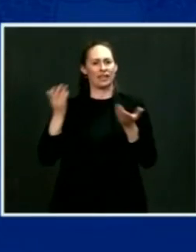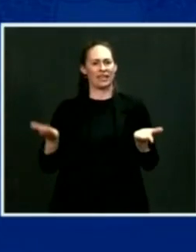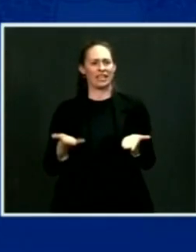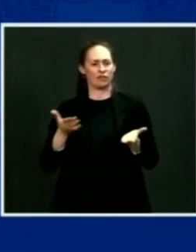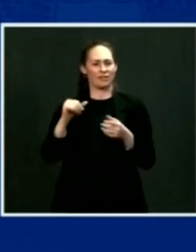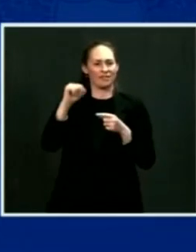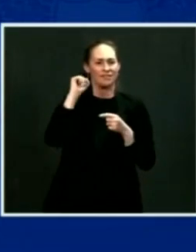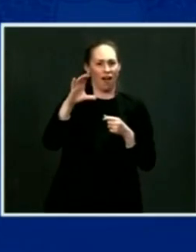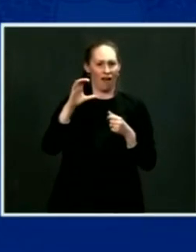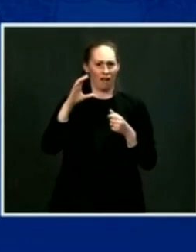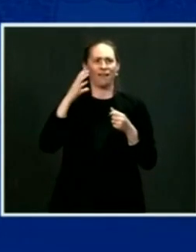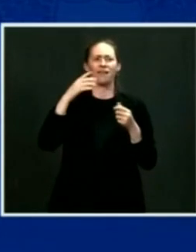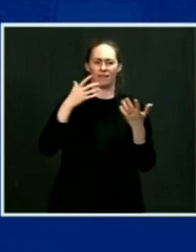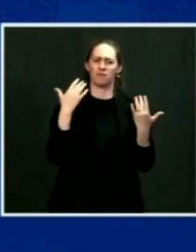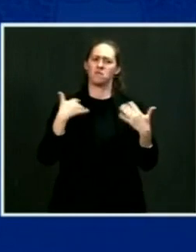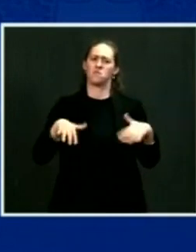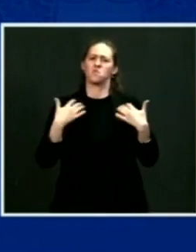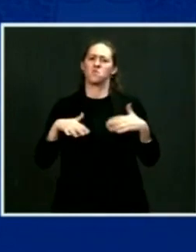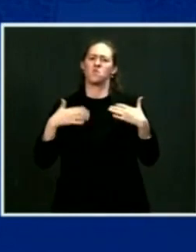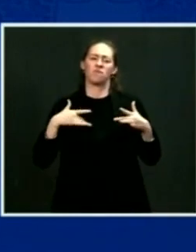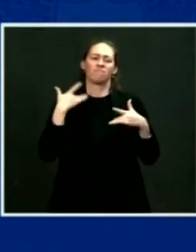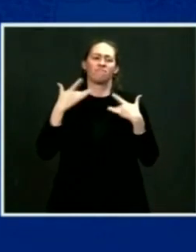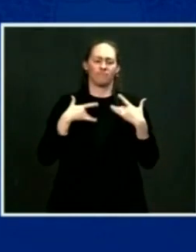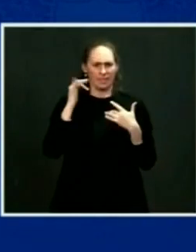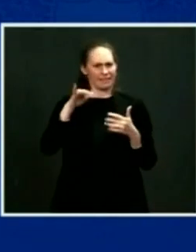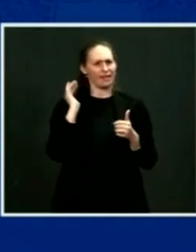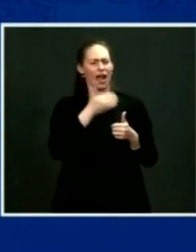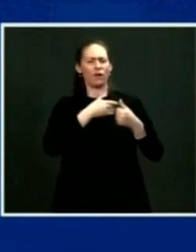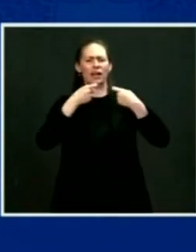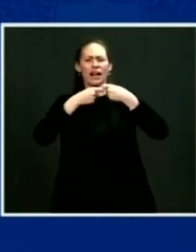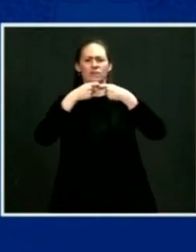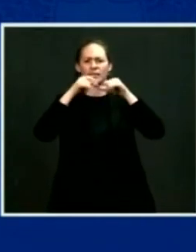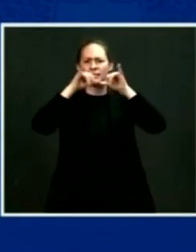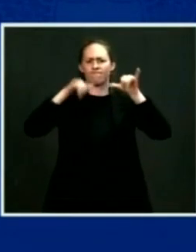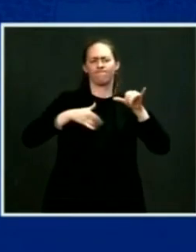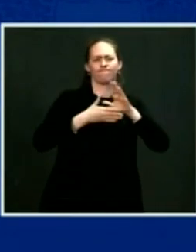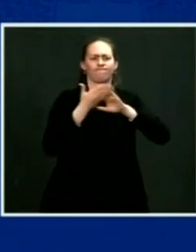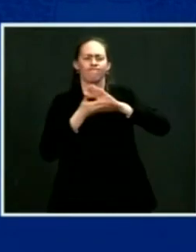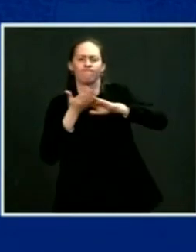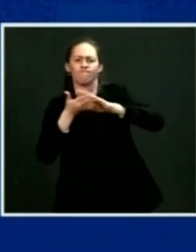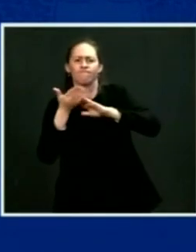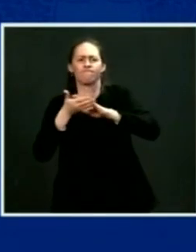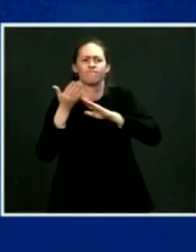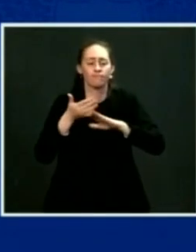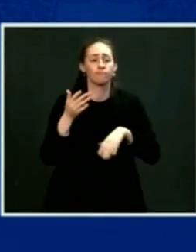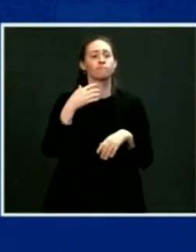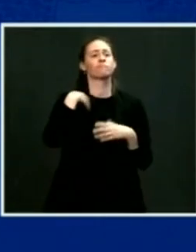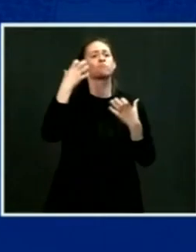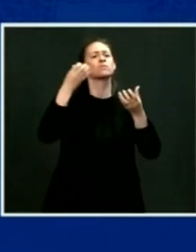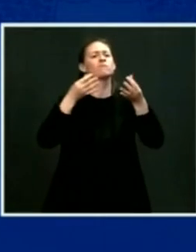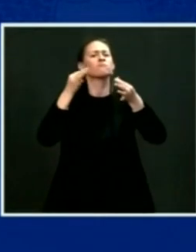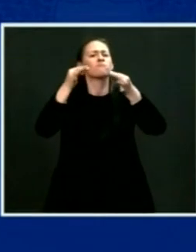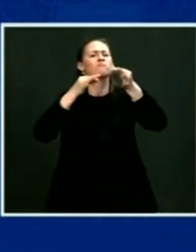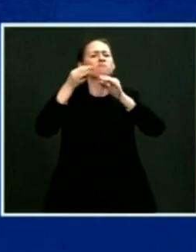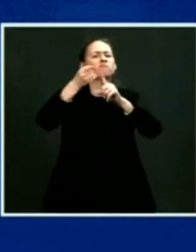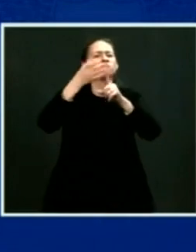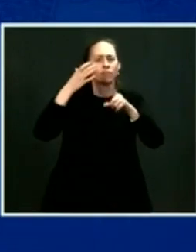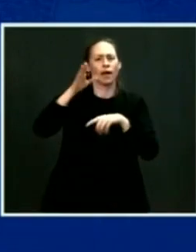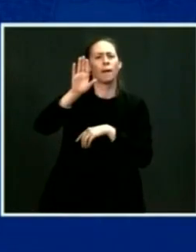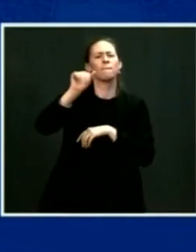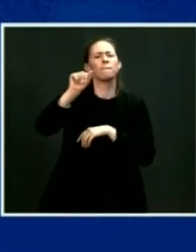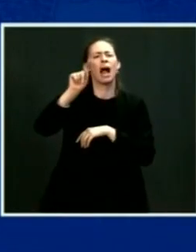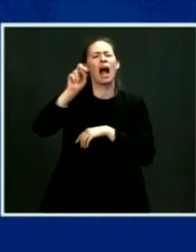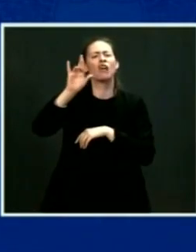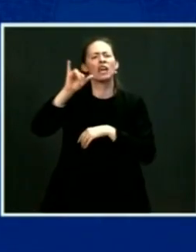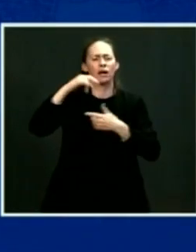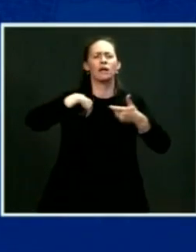Proterra is a manufacturing plant in the Greenville community. The company serves millions of students and transit riders every year. The president pushing to make